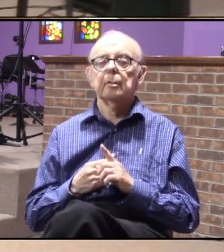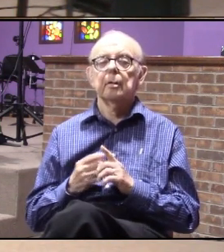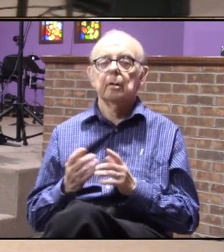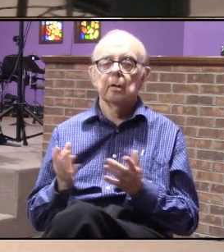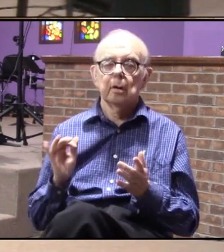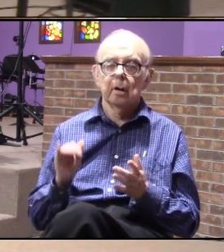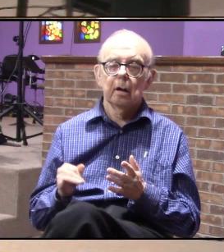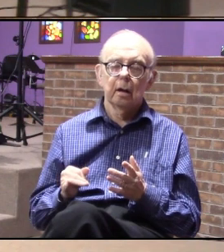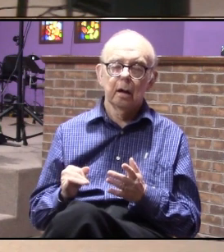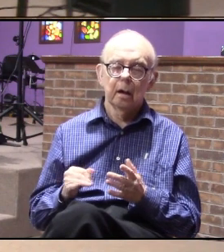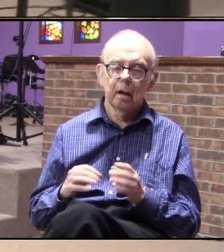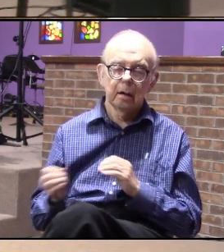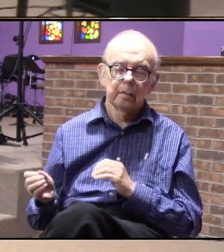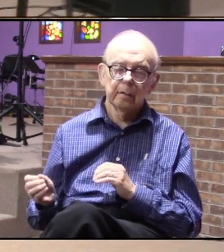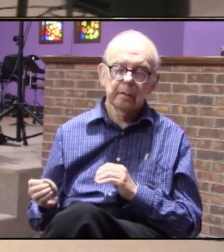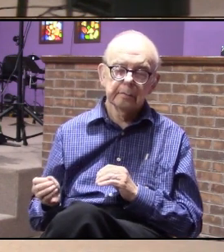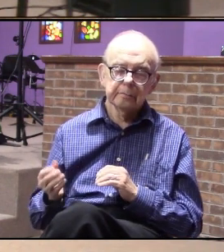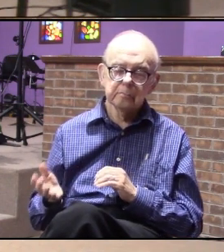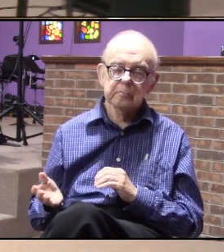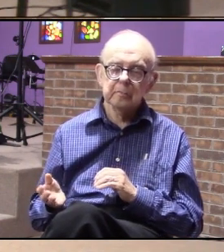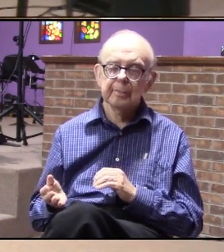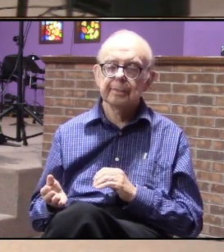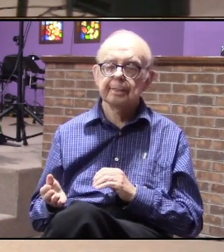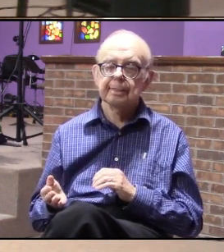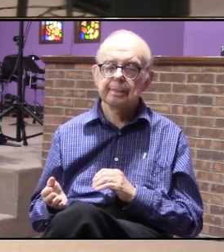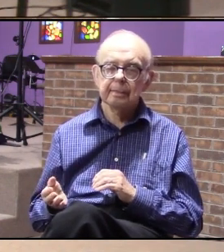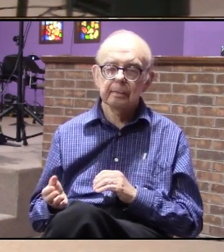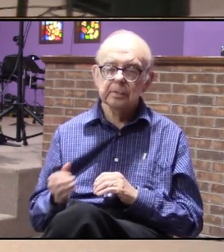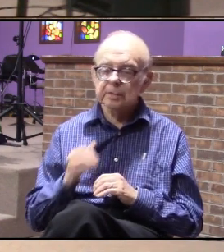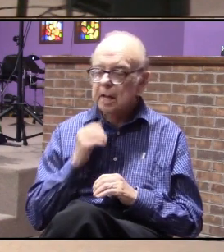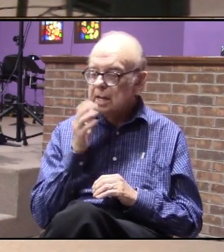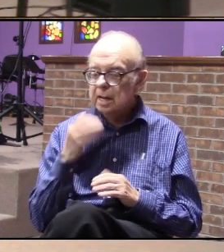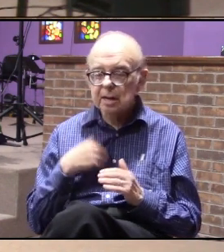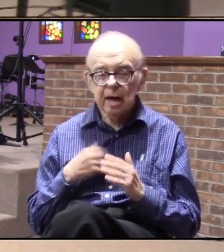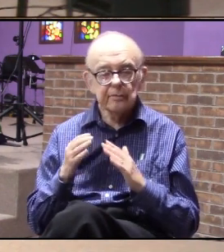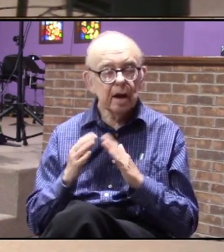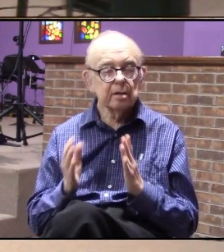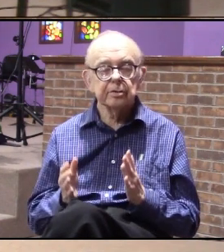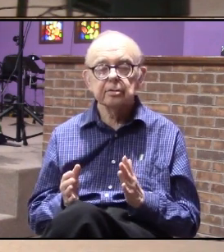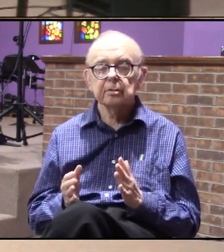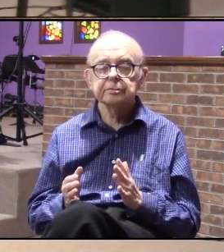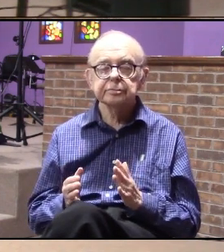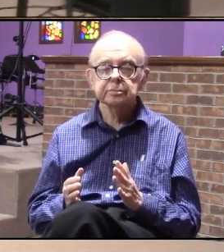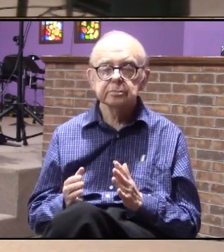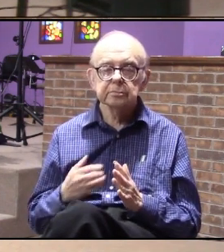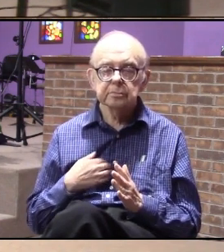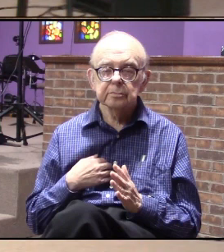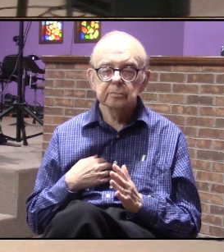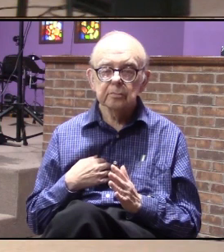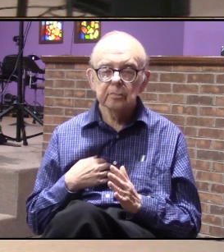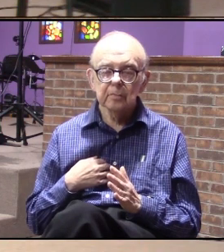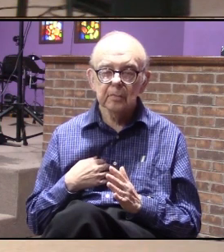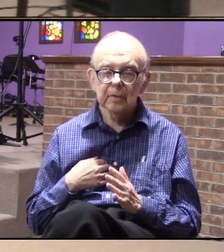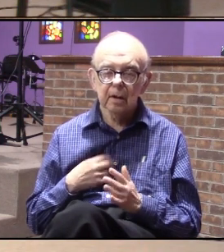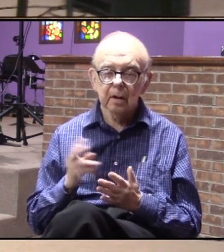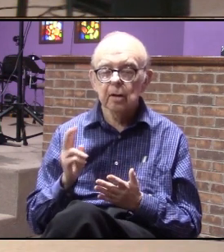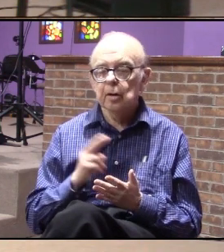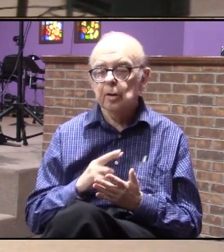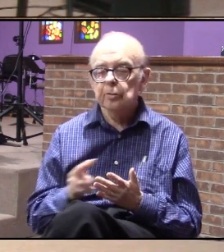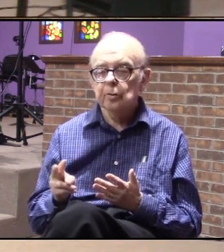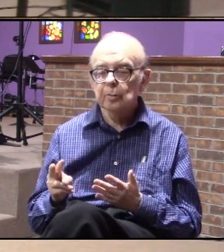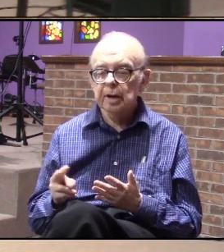We had to move out of there, and we didn't have a house. We had 2 weeks to find a